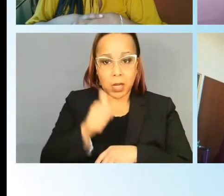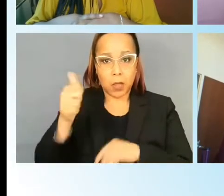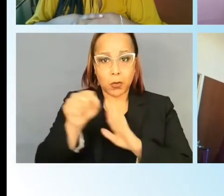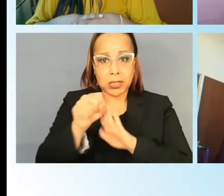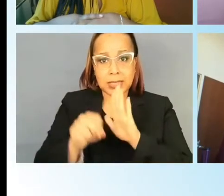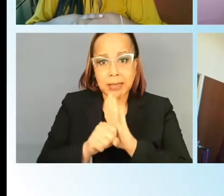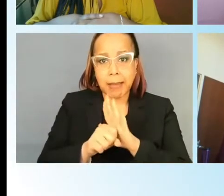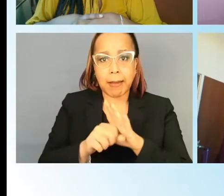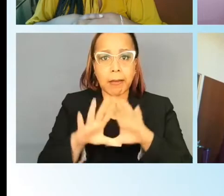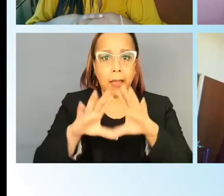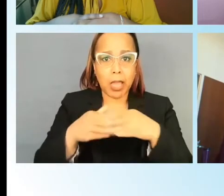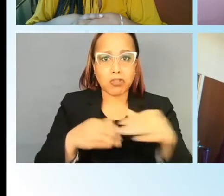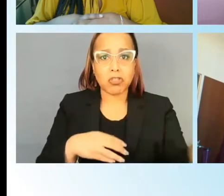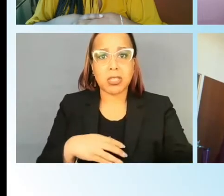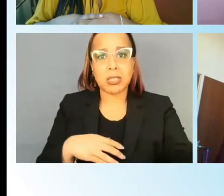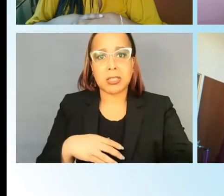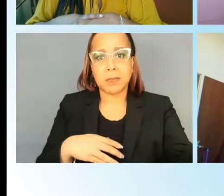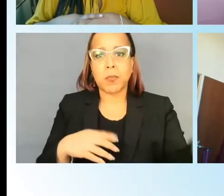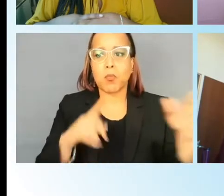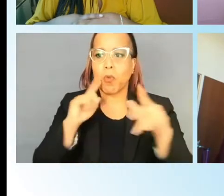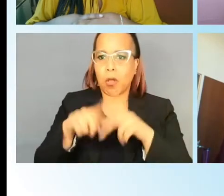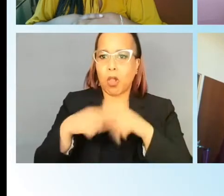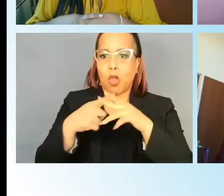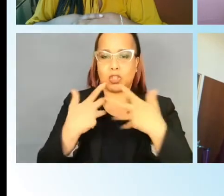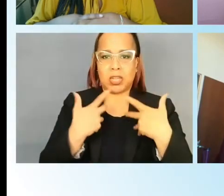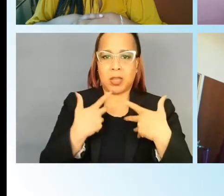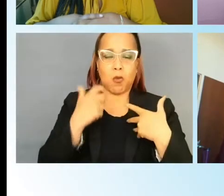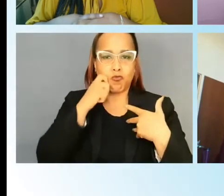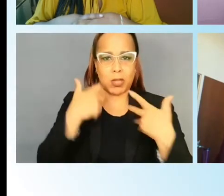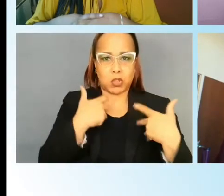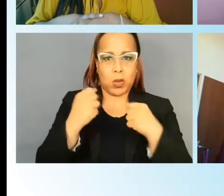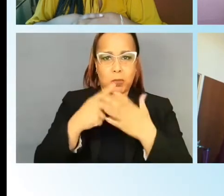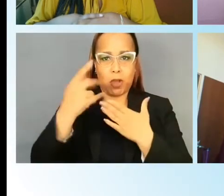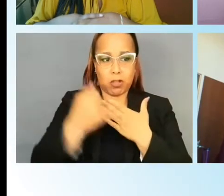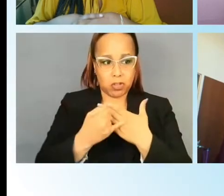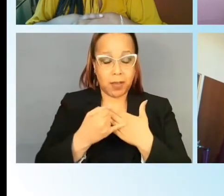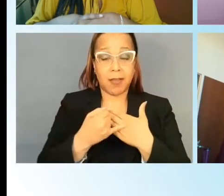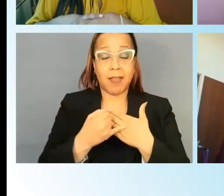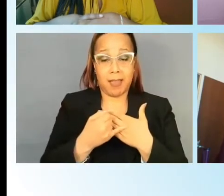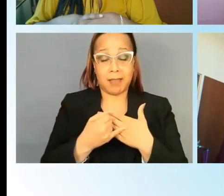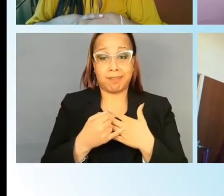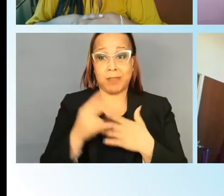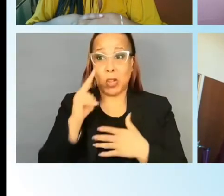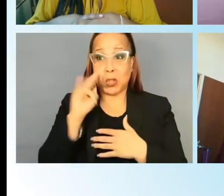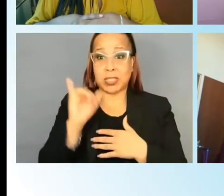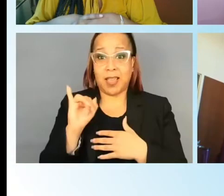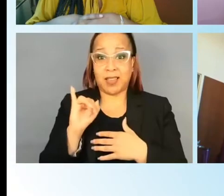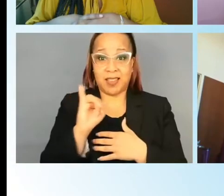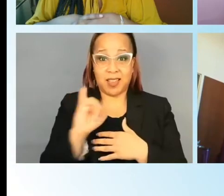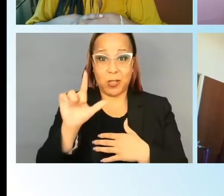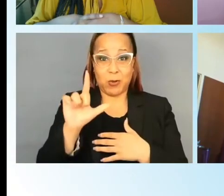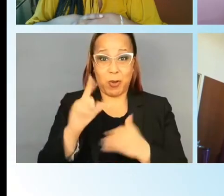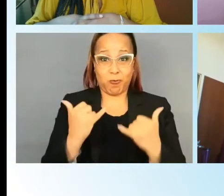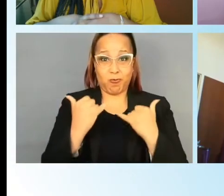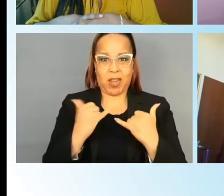were launching healing, racial healing projects. And it looks like Illinois might be the only one right now doing it at this scale, which was